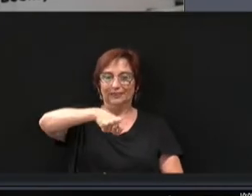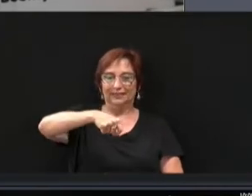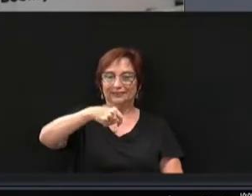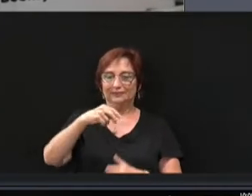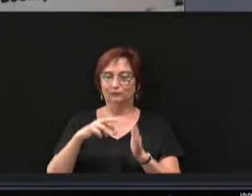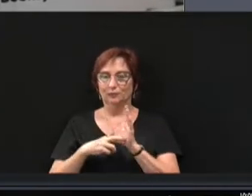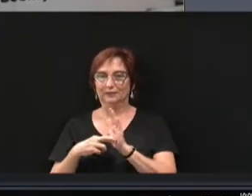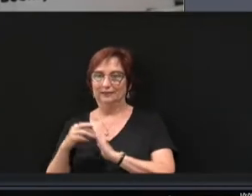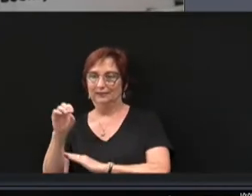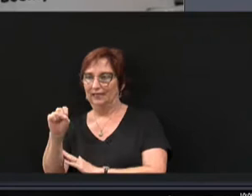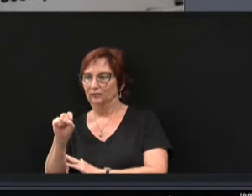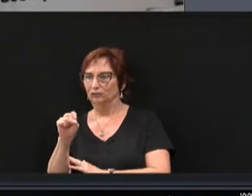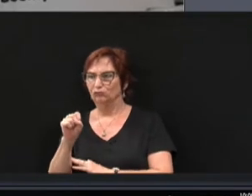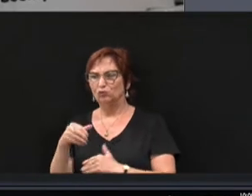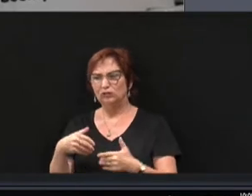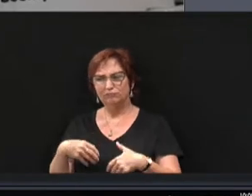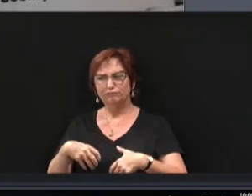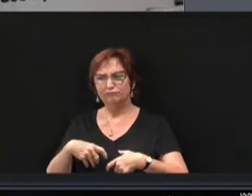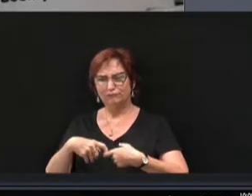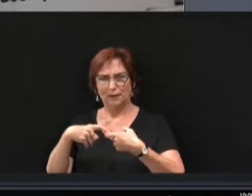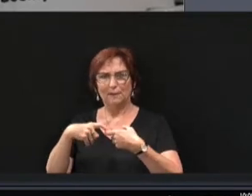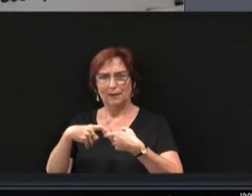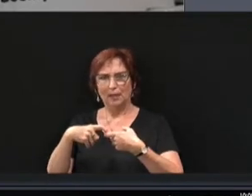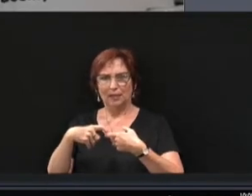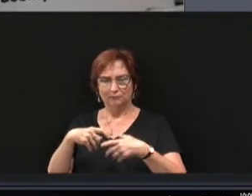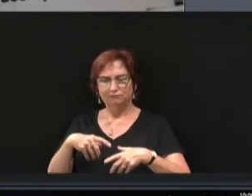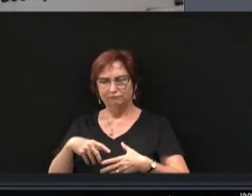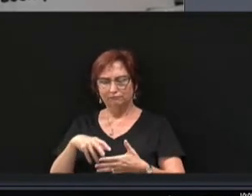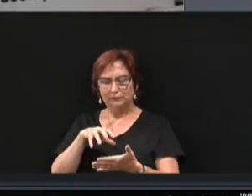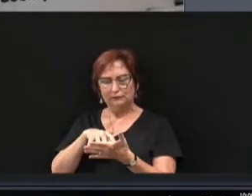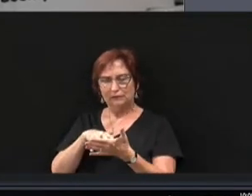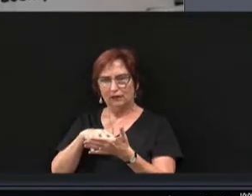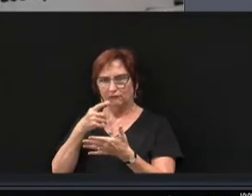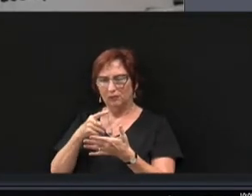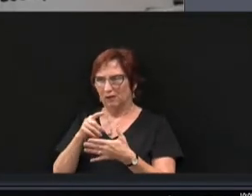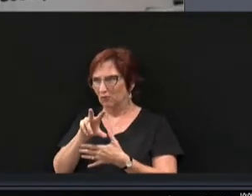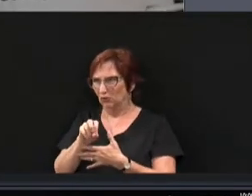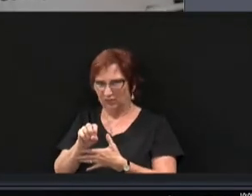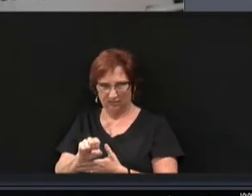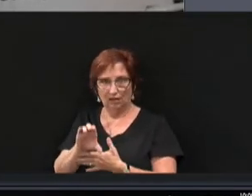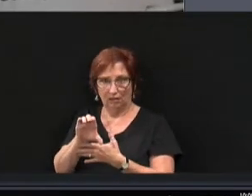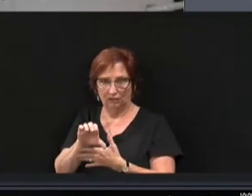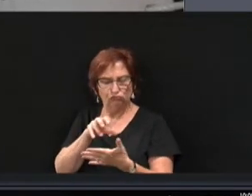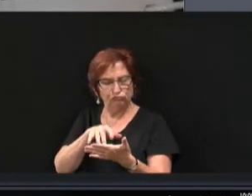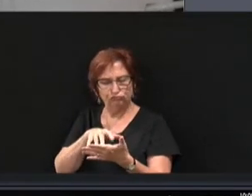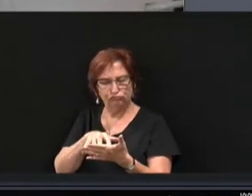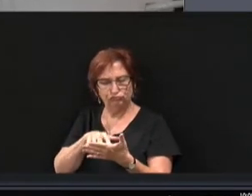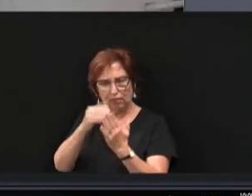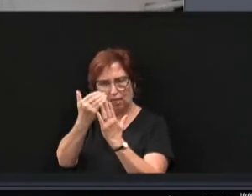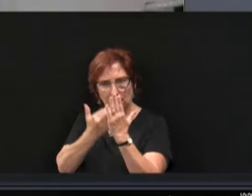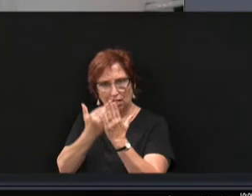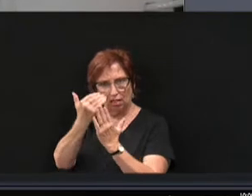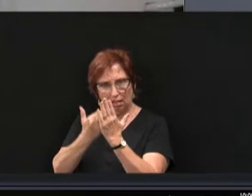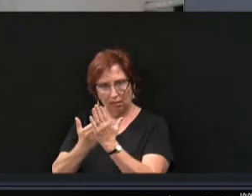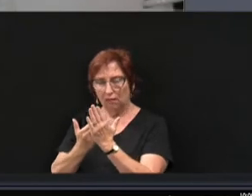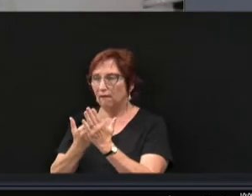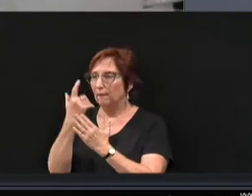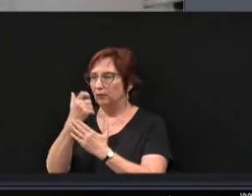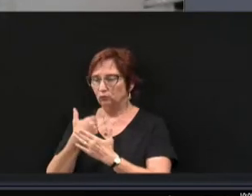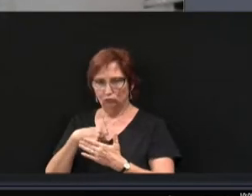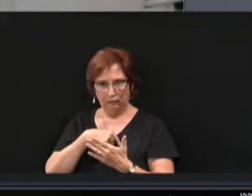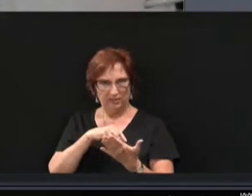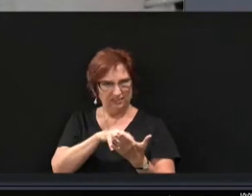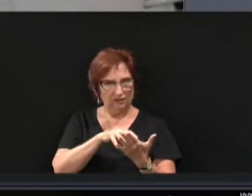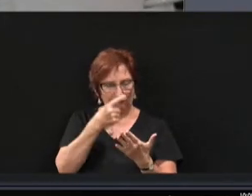take a minute and study those. I'm just going to give you about 30 seconds to study that, because we've been studying this for quite some time, so you know